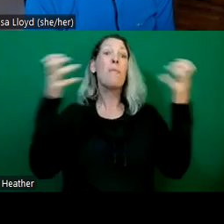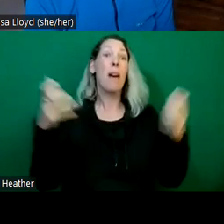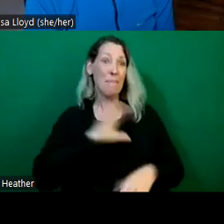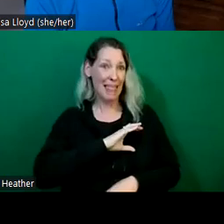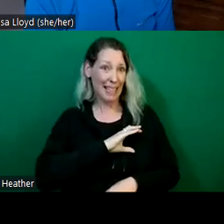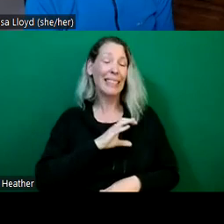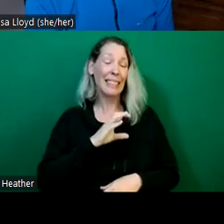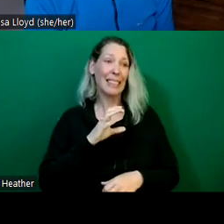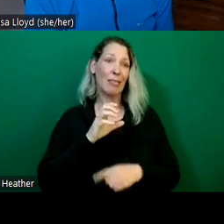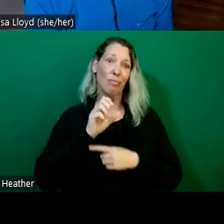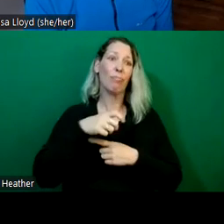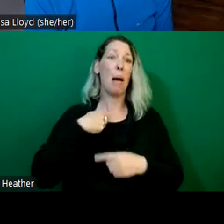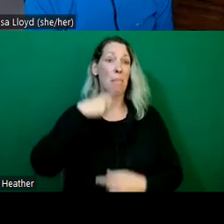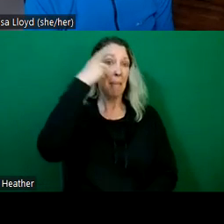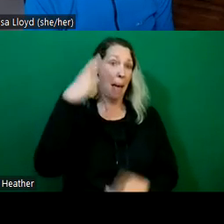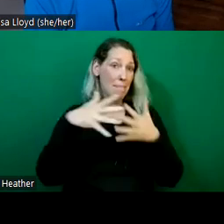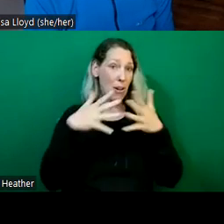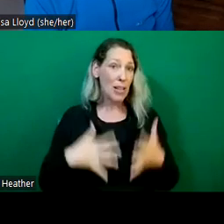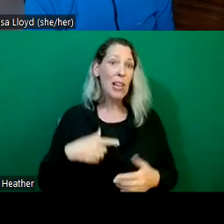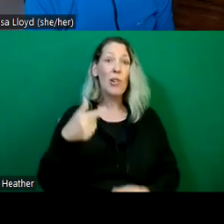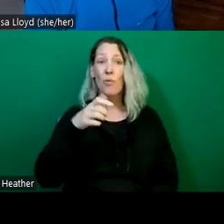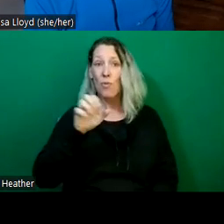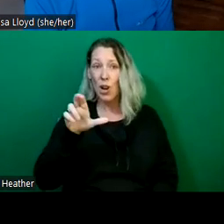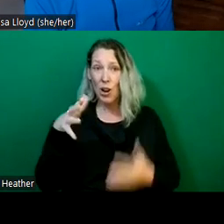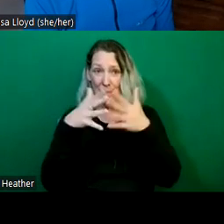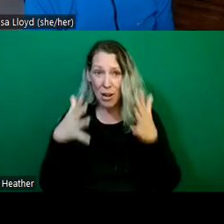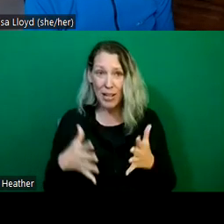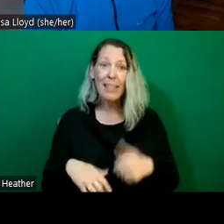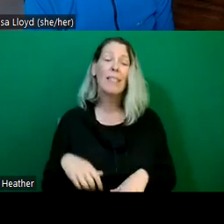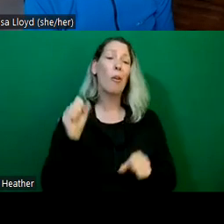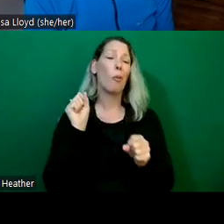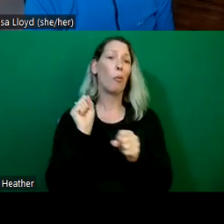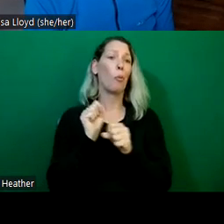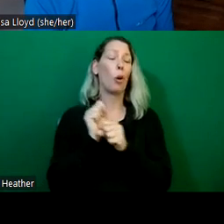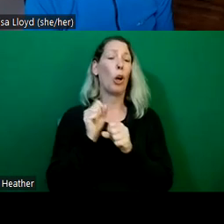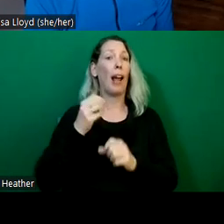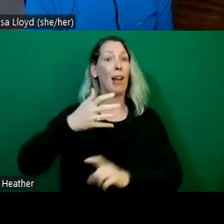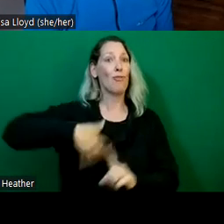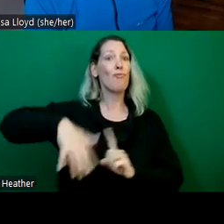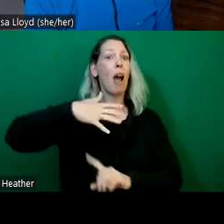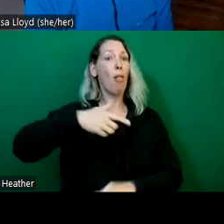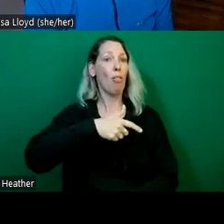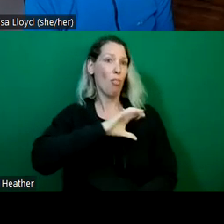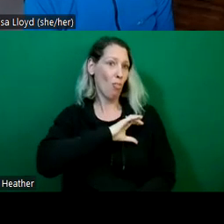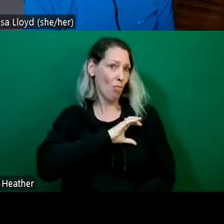I'm a Black American, I'm a queer American, and I've worked in and around law enforcement